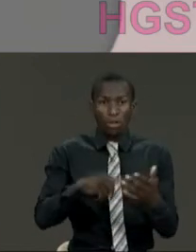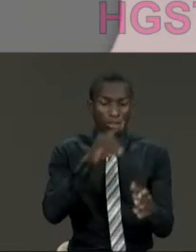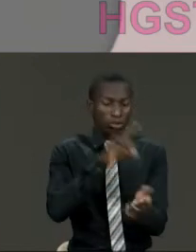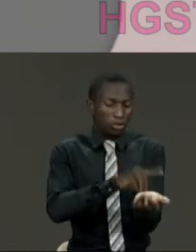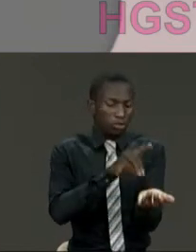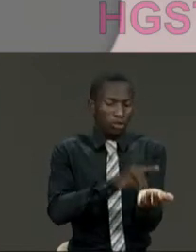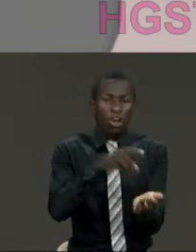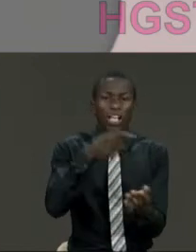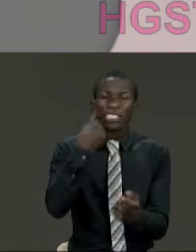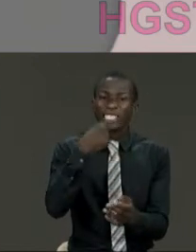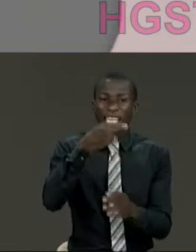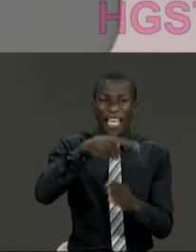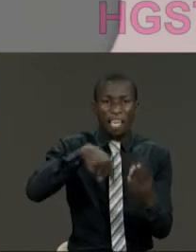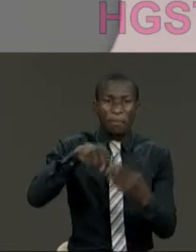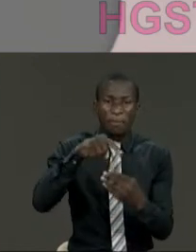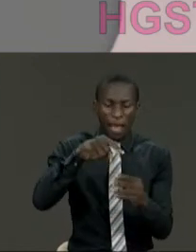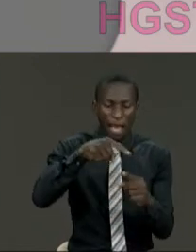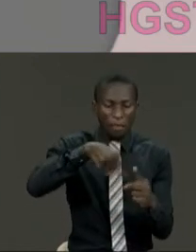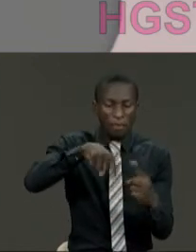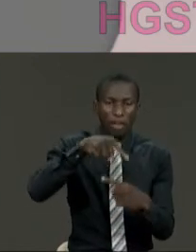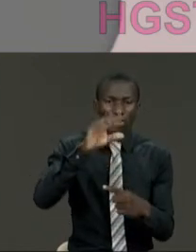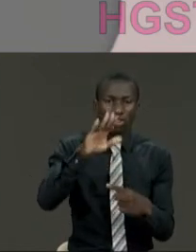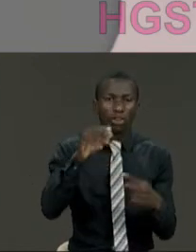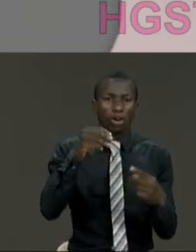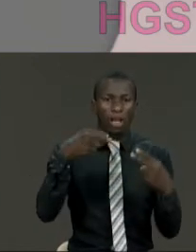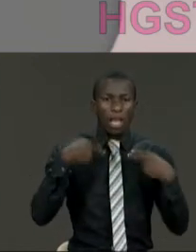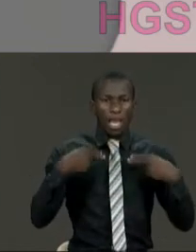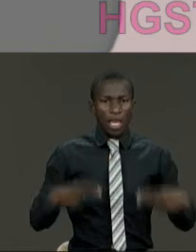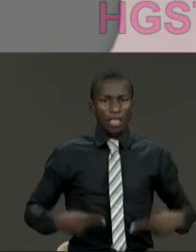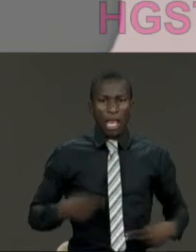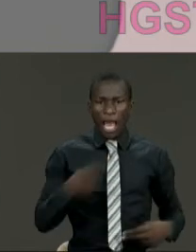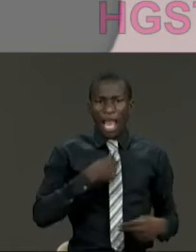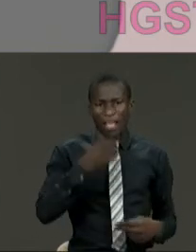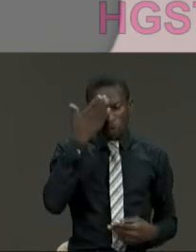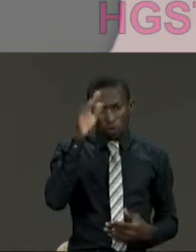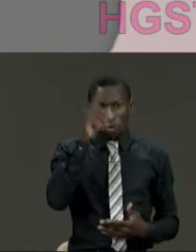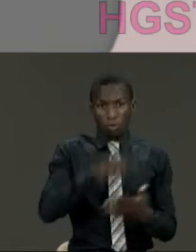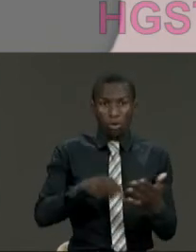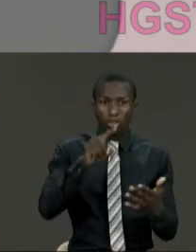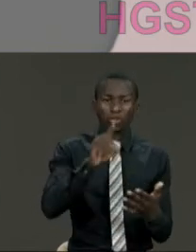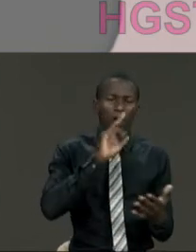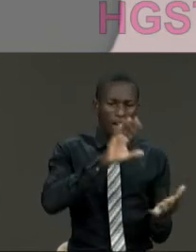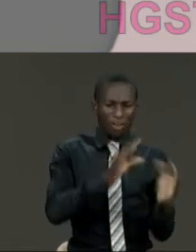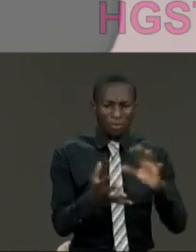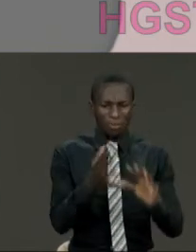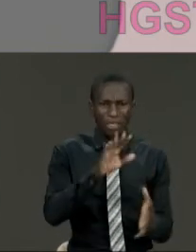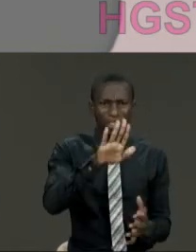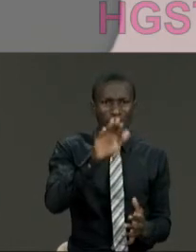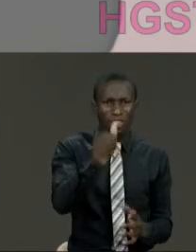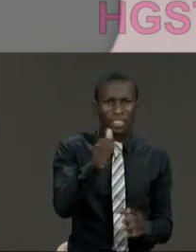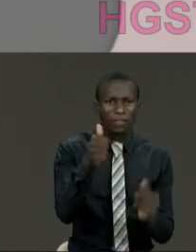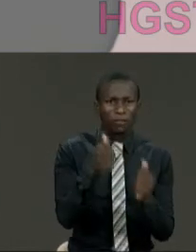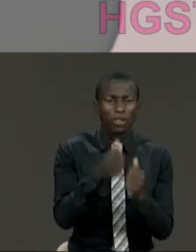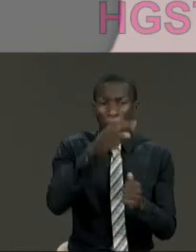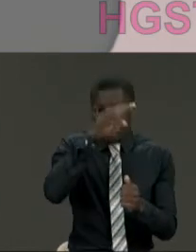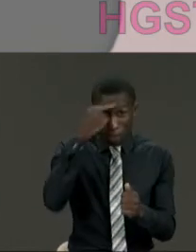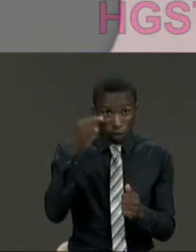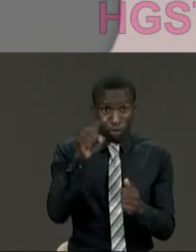I don't know the experience of others you are comparing yourself with. Because we are hearing this